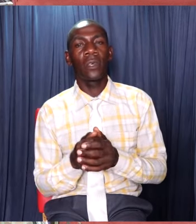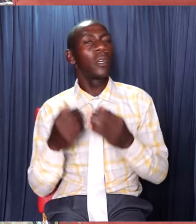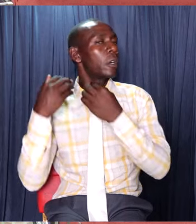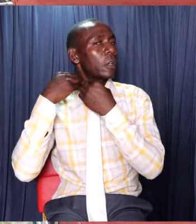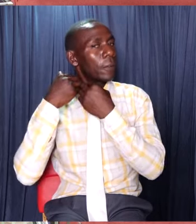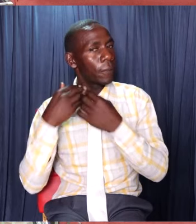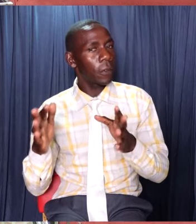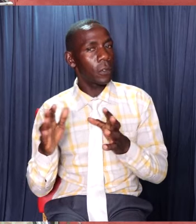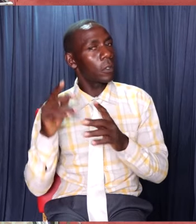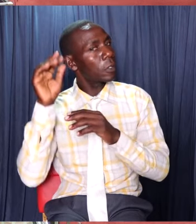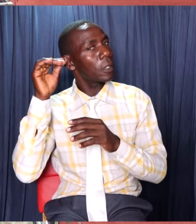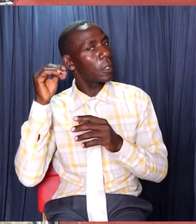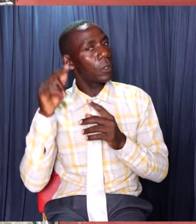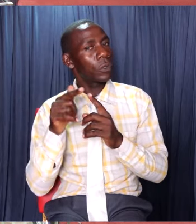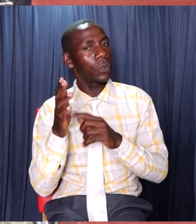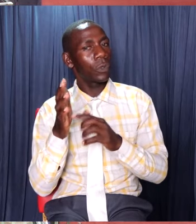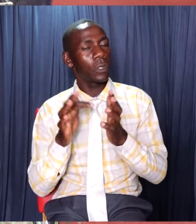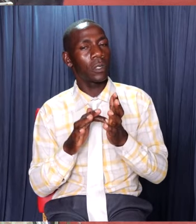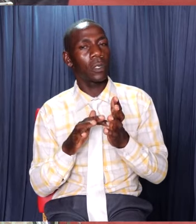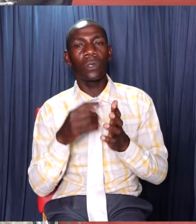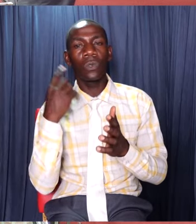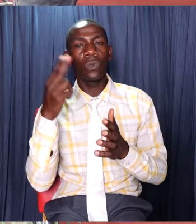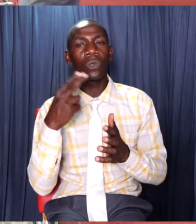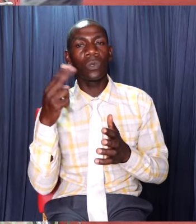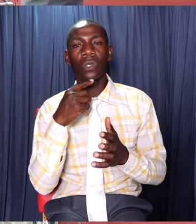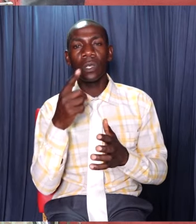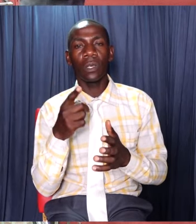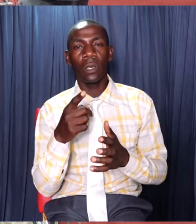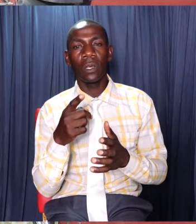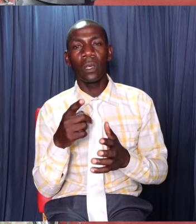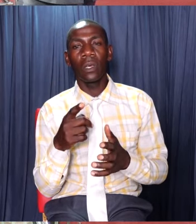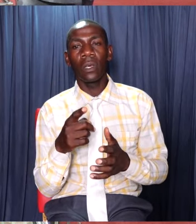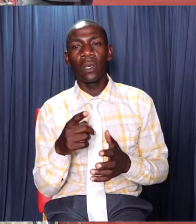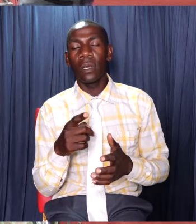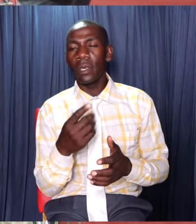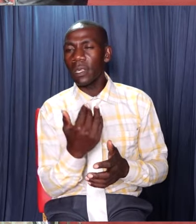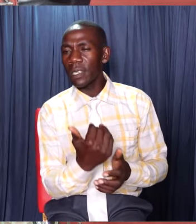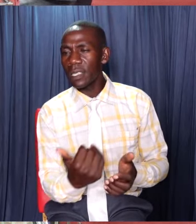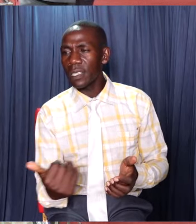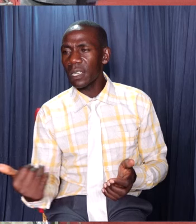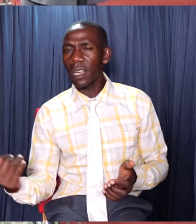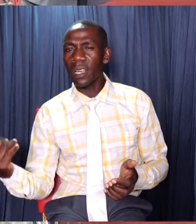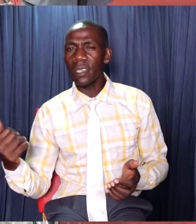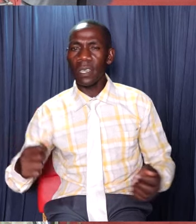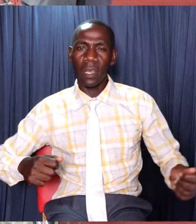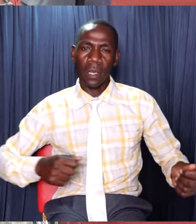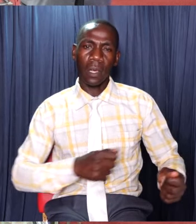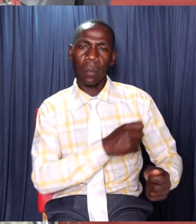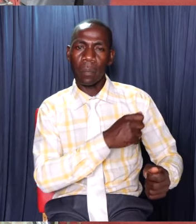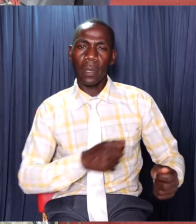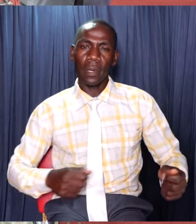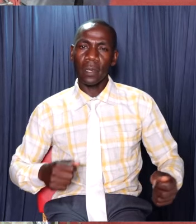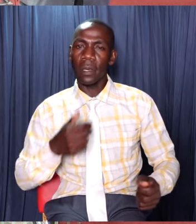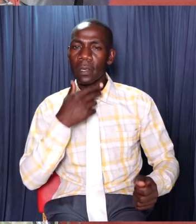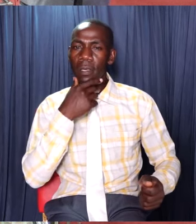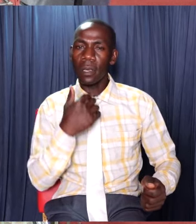Walikataa kumsikiliza. They refused to listen to him. Maana walikuwa wanasema. Because they were saying. Si huyu ni kijana wa huyu mzee anatengeneza viti hapa. This is